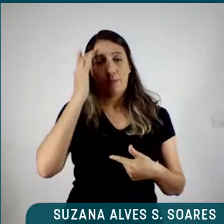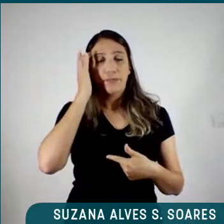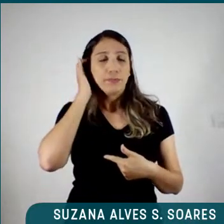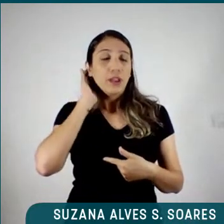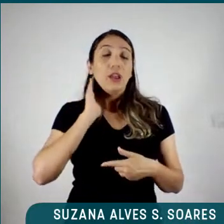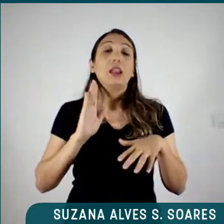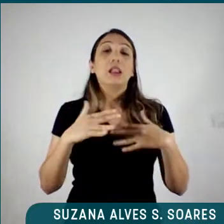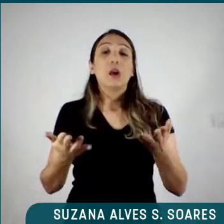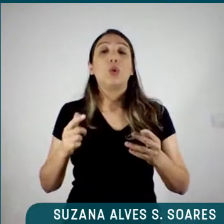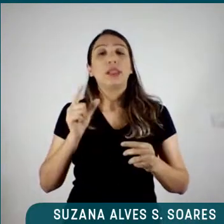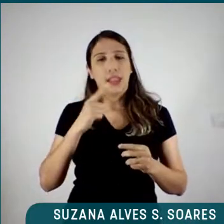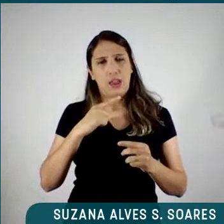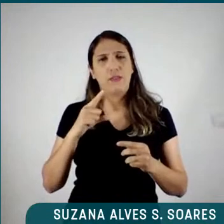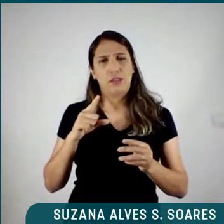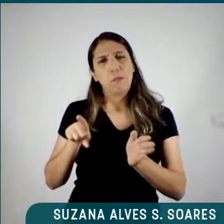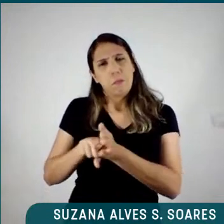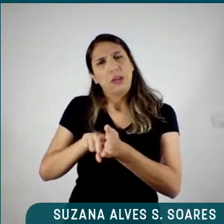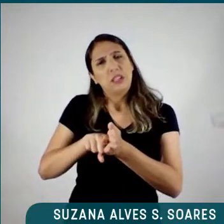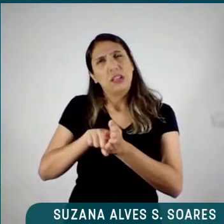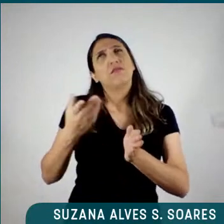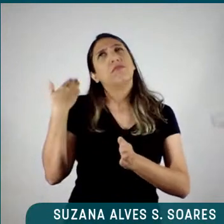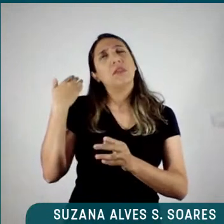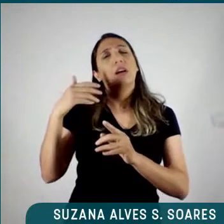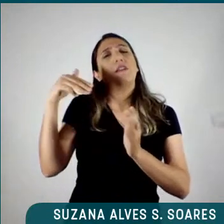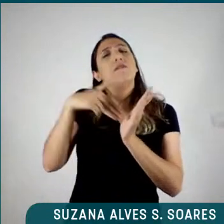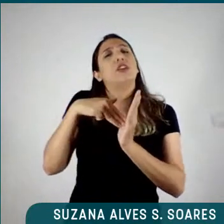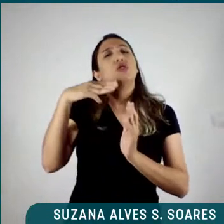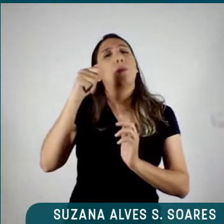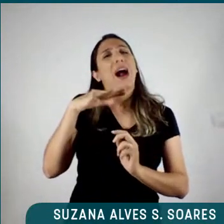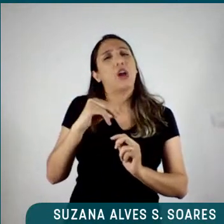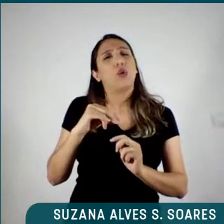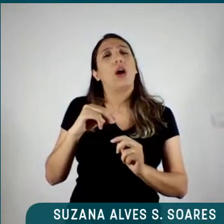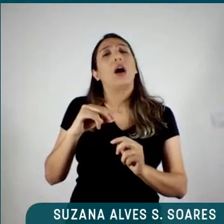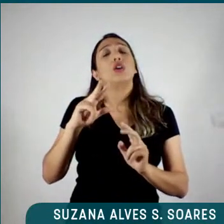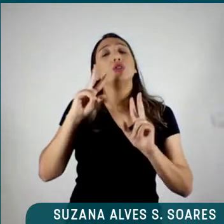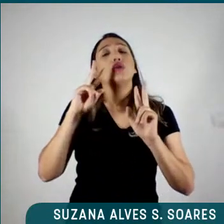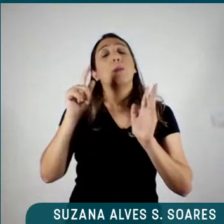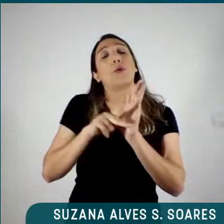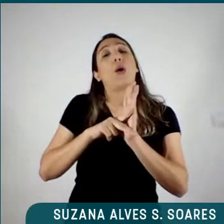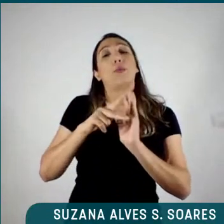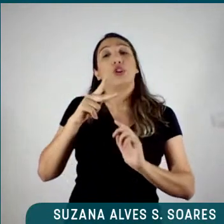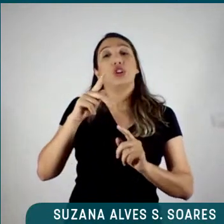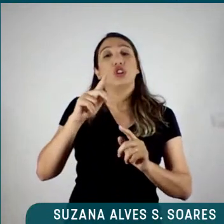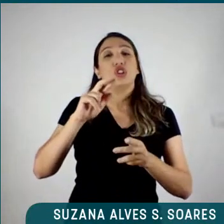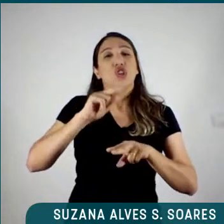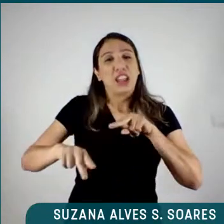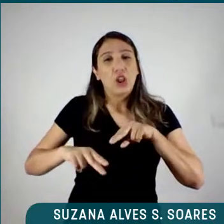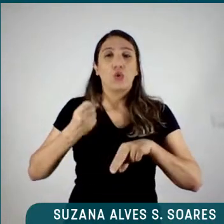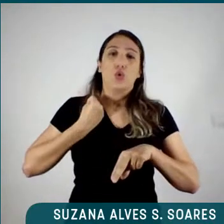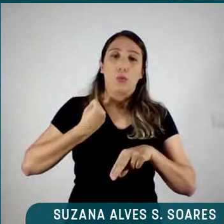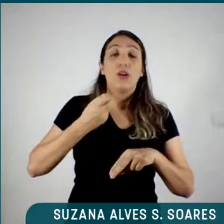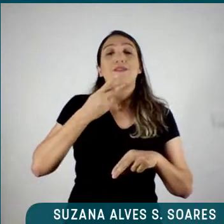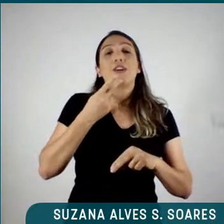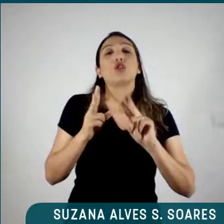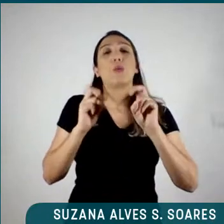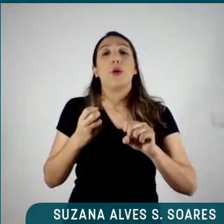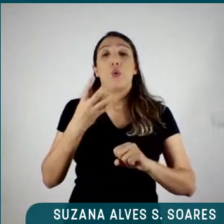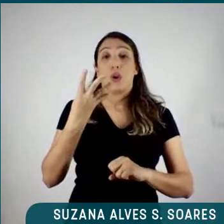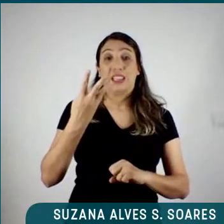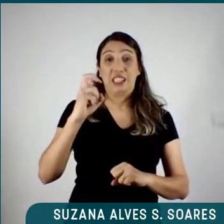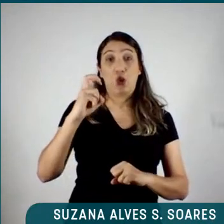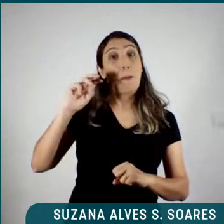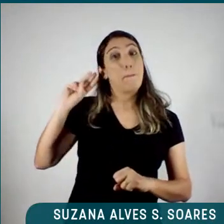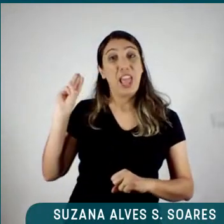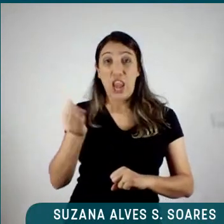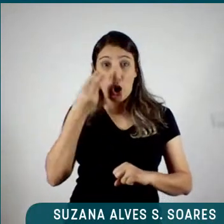anything. So, documentação in this no fim de semana regard, pela Gênero e Número que mostrou there is a 45 milhões research, de a população study that it beneficiária